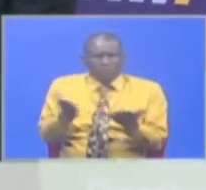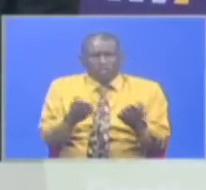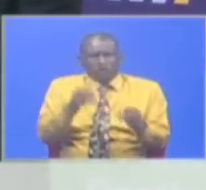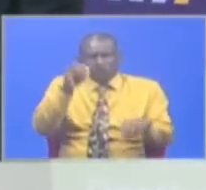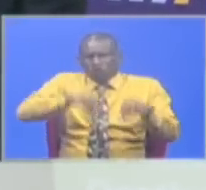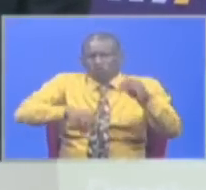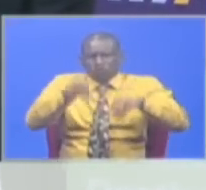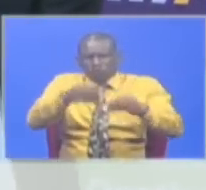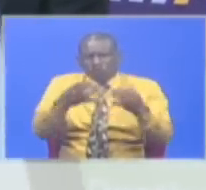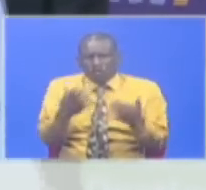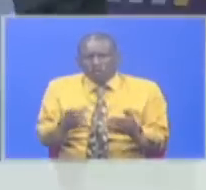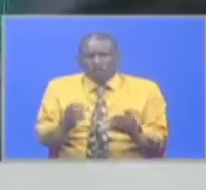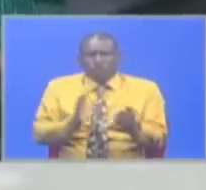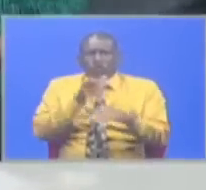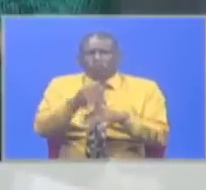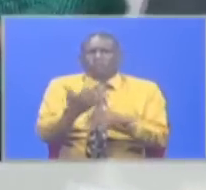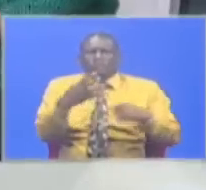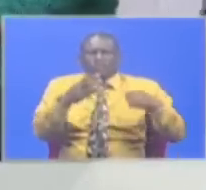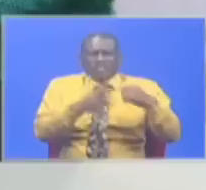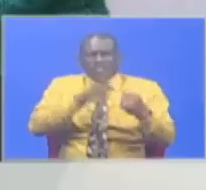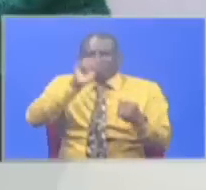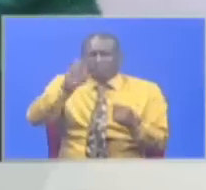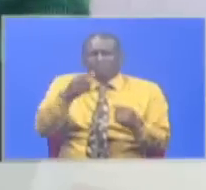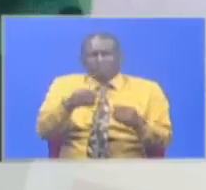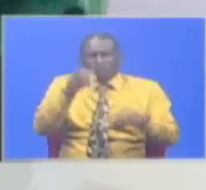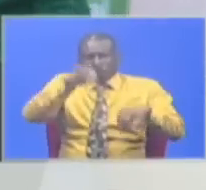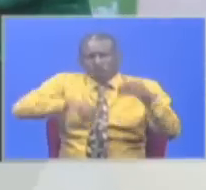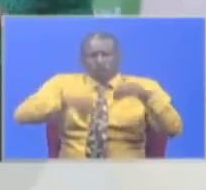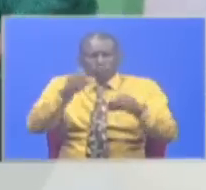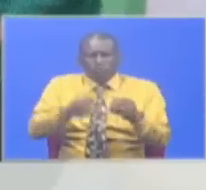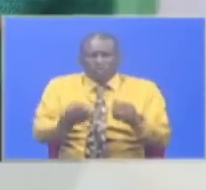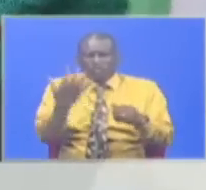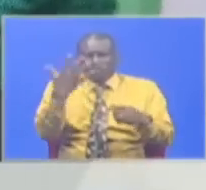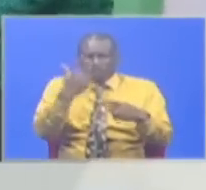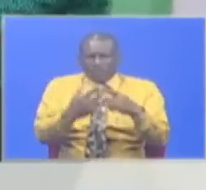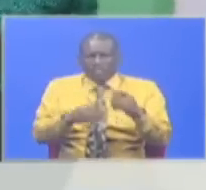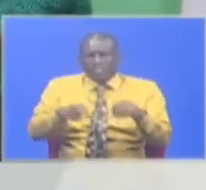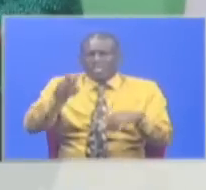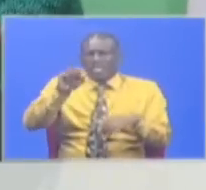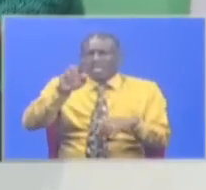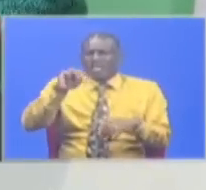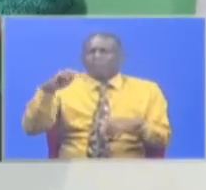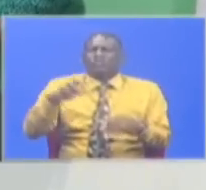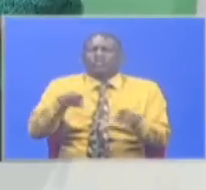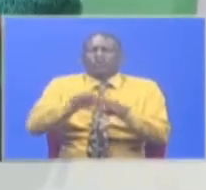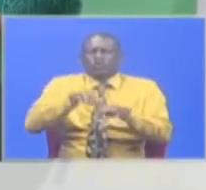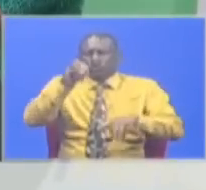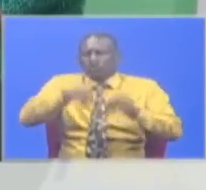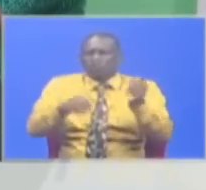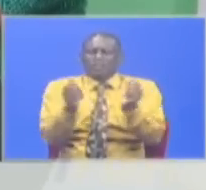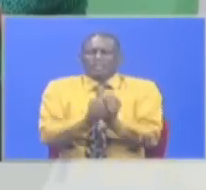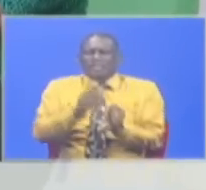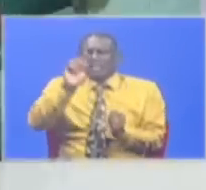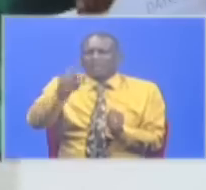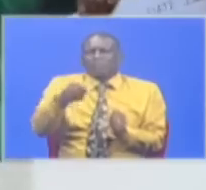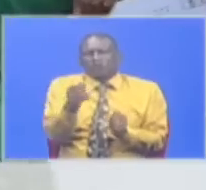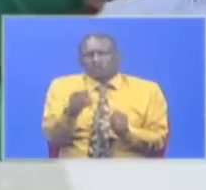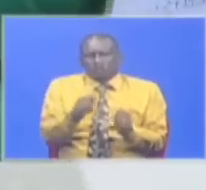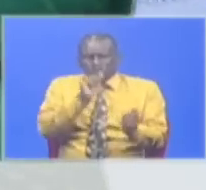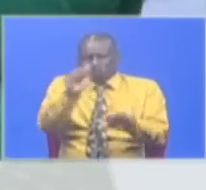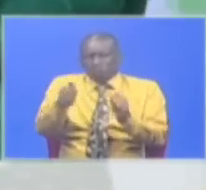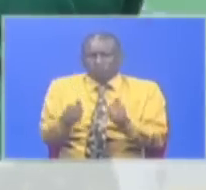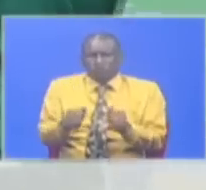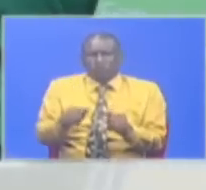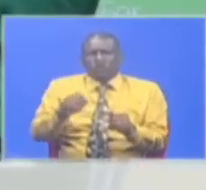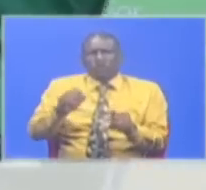contribution to over 57 million contributed in the last 5 years. Nation Media Group also contributed 10 million shillings in the event. First